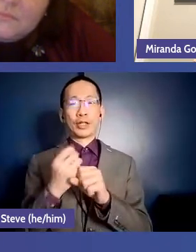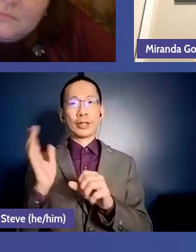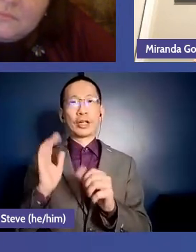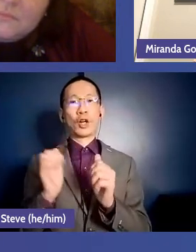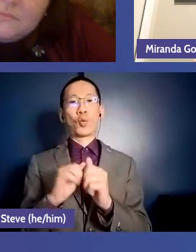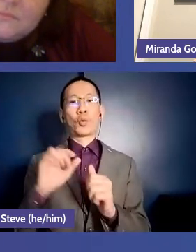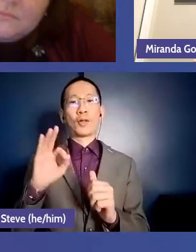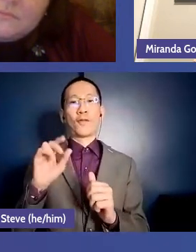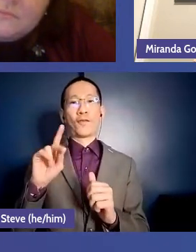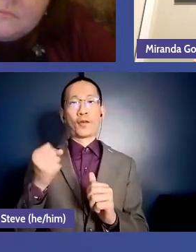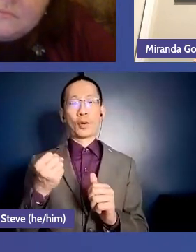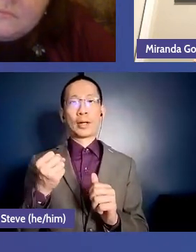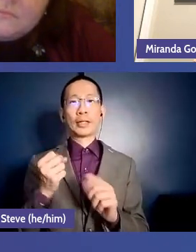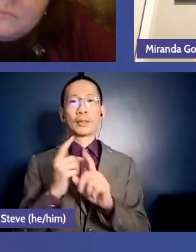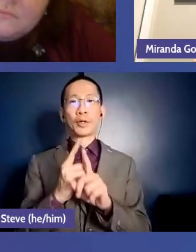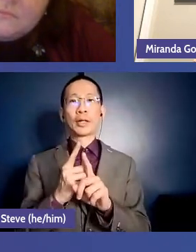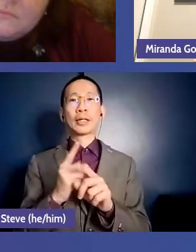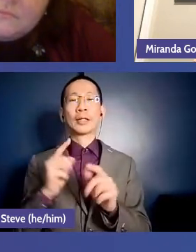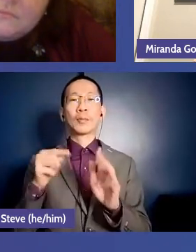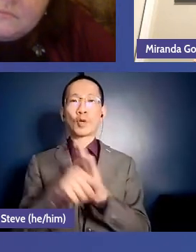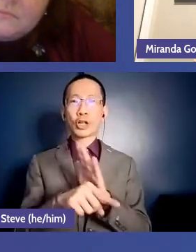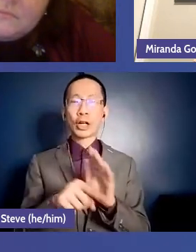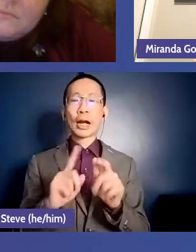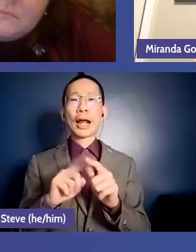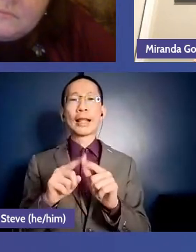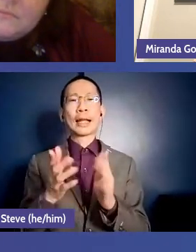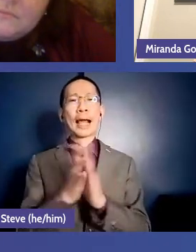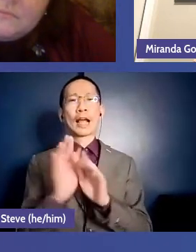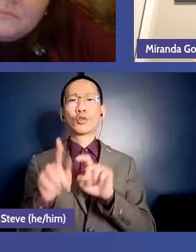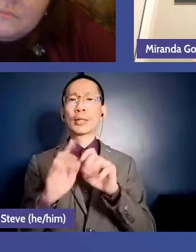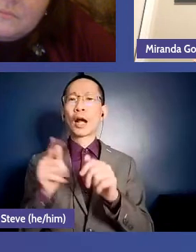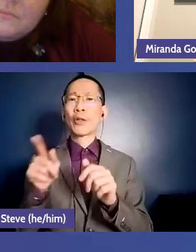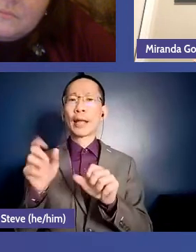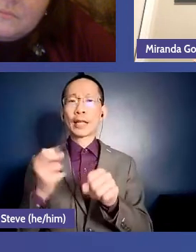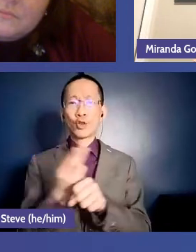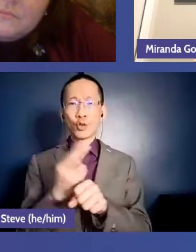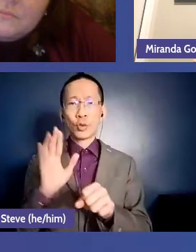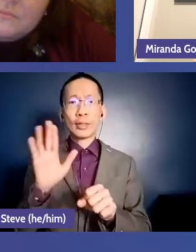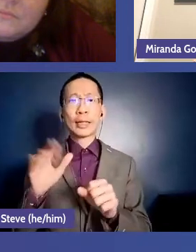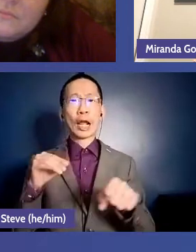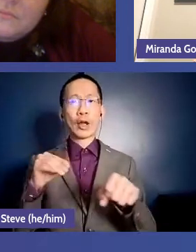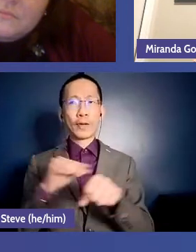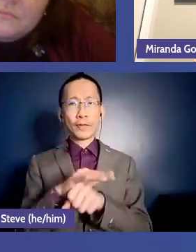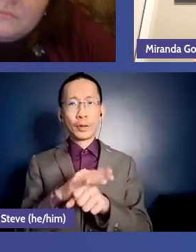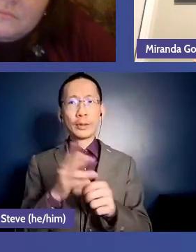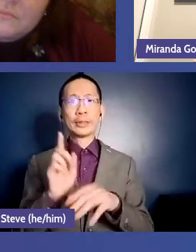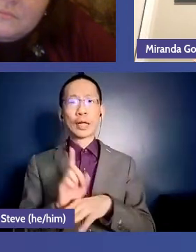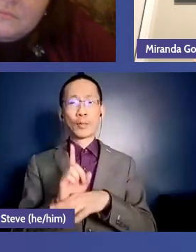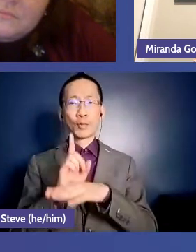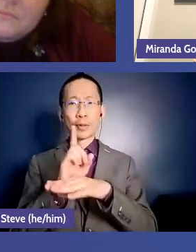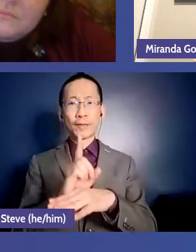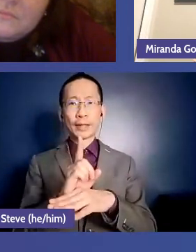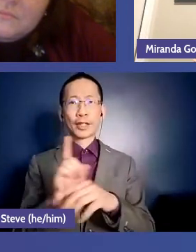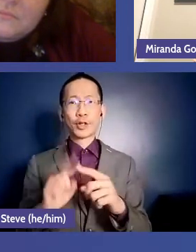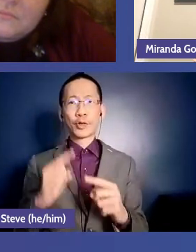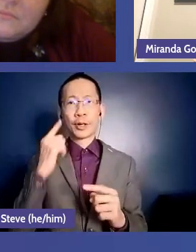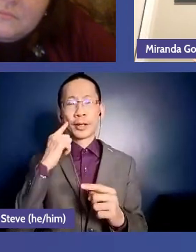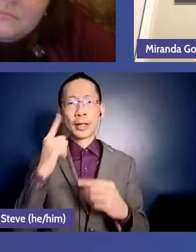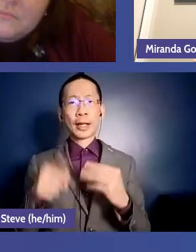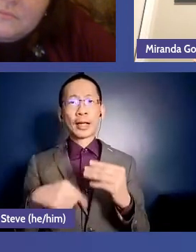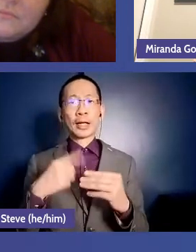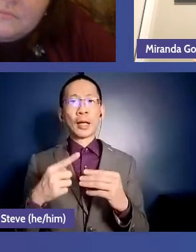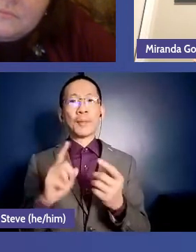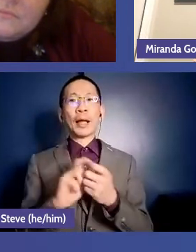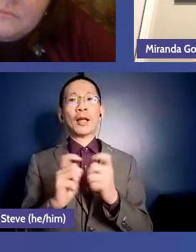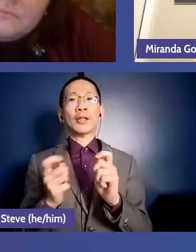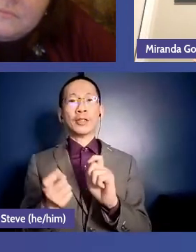murder, and really started asking questions about how, you know, they can use their, you know, influence and privilege to think about